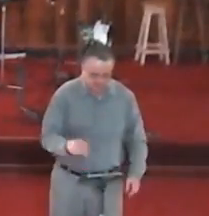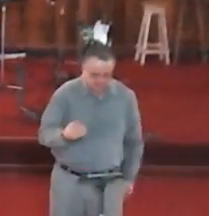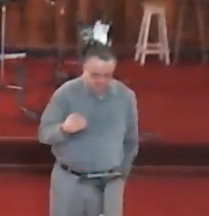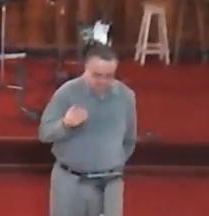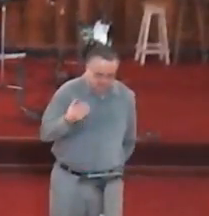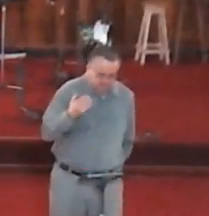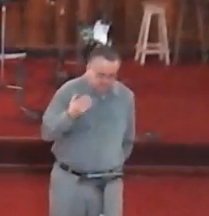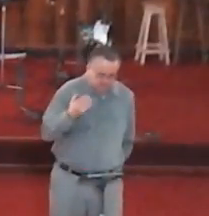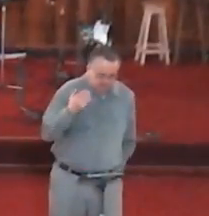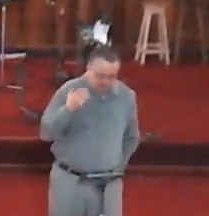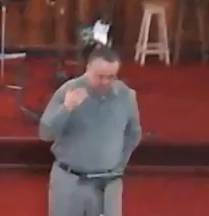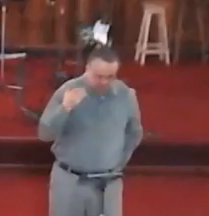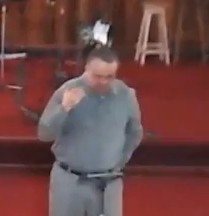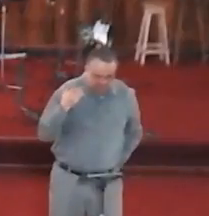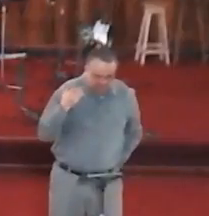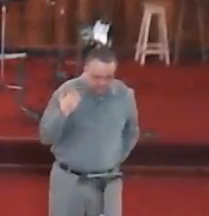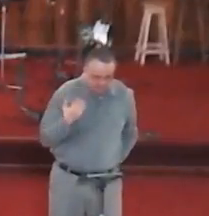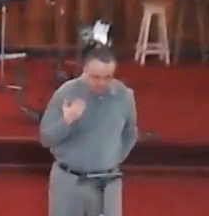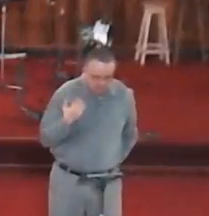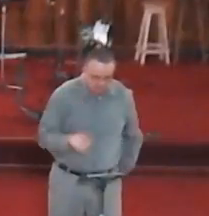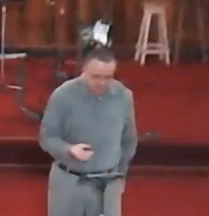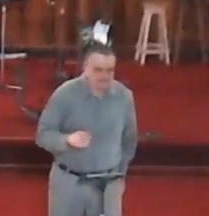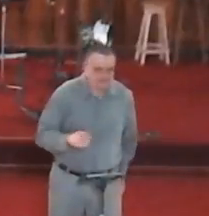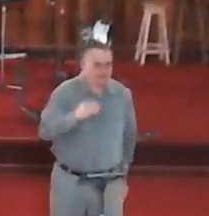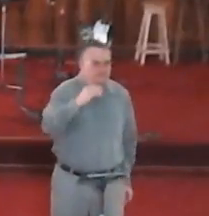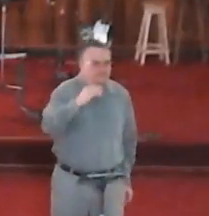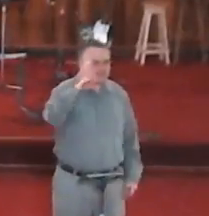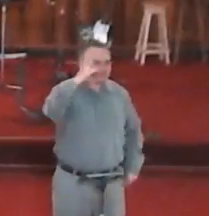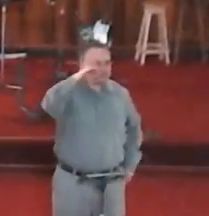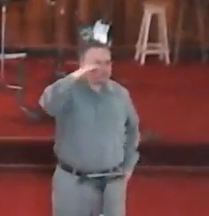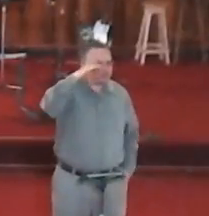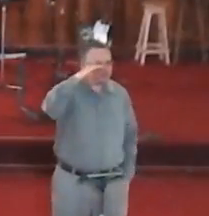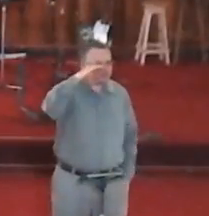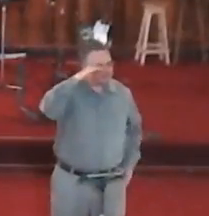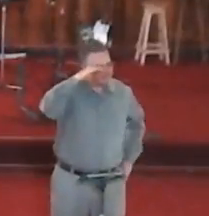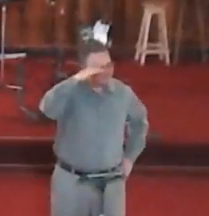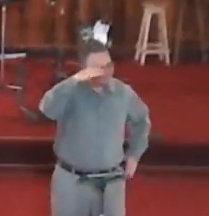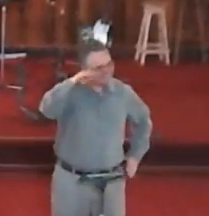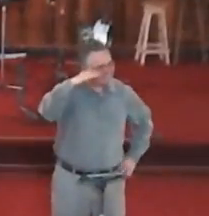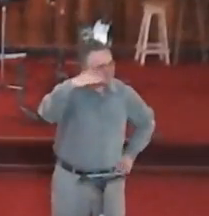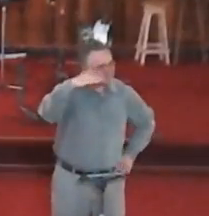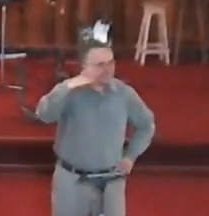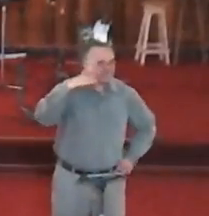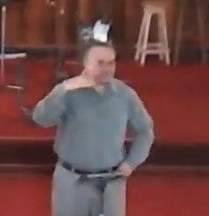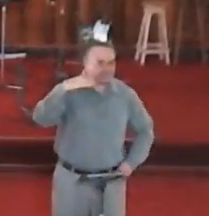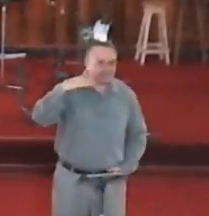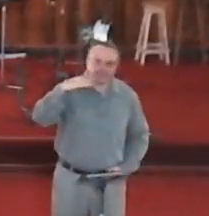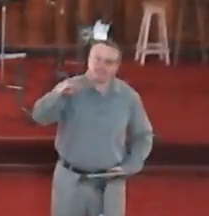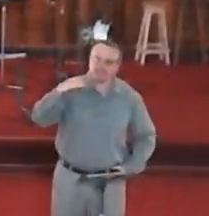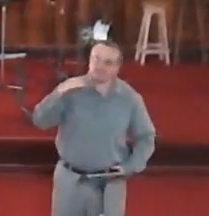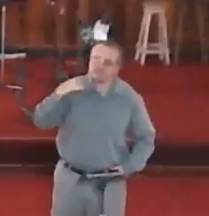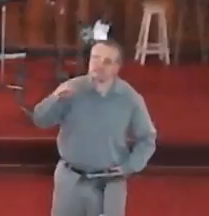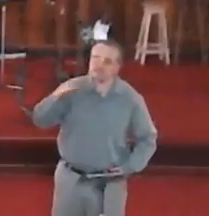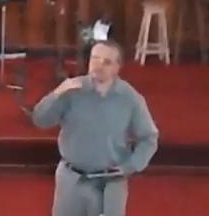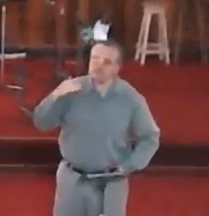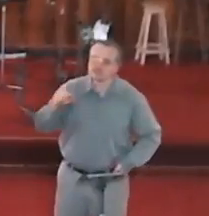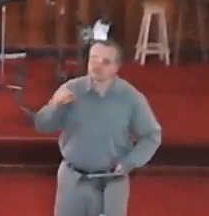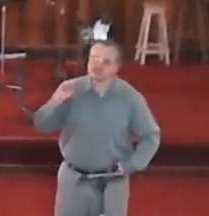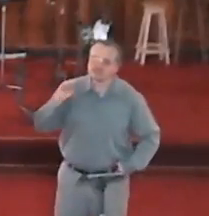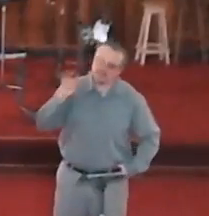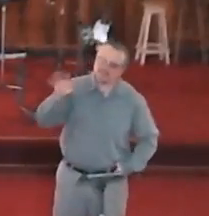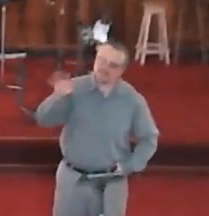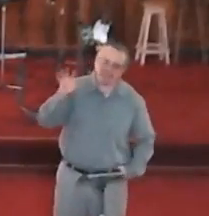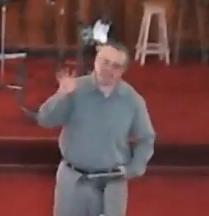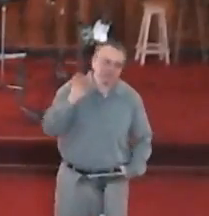in Scripture of this man Barnabas. La lengua inspirada de Bernabé y vamos a empezar a listar ¿qué hizo Dios